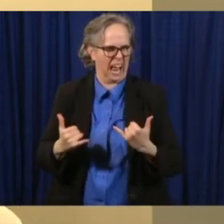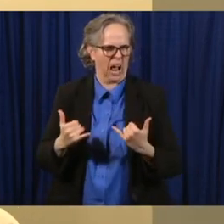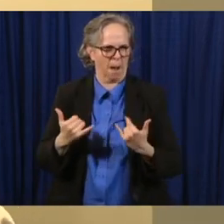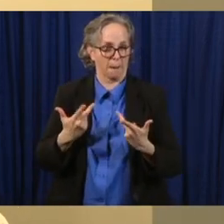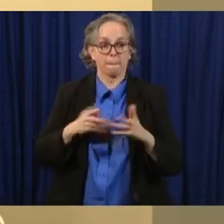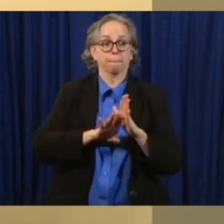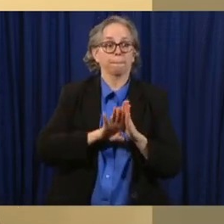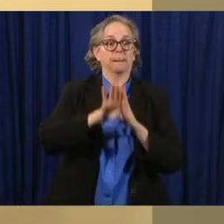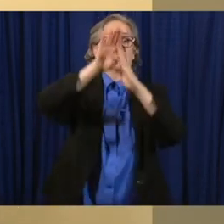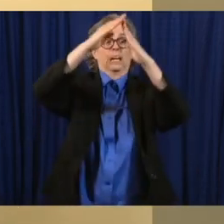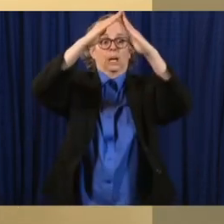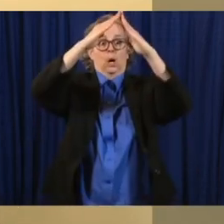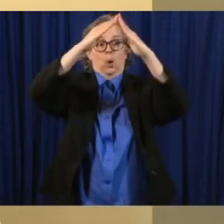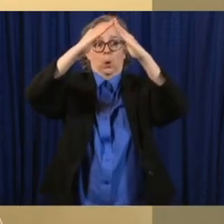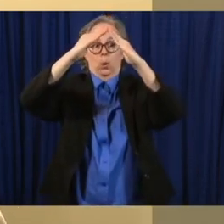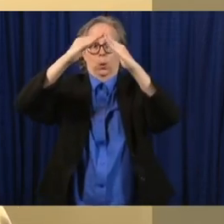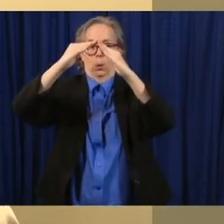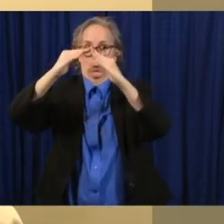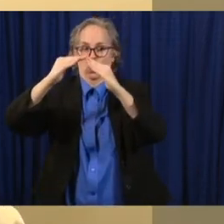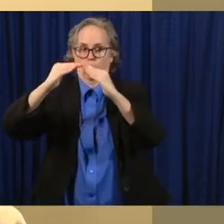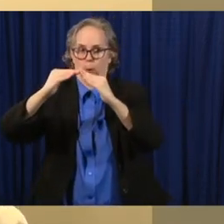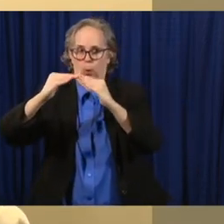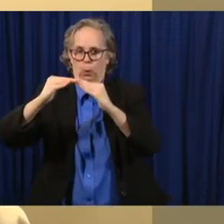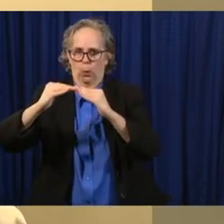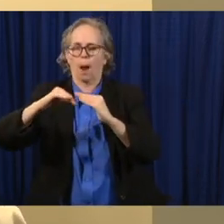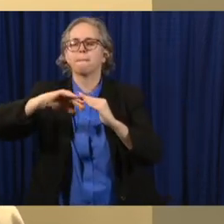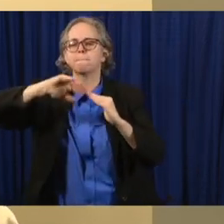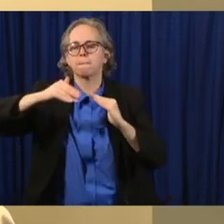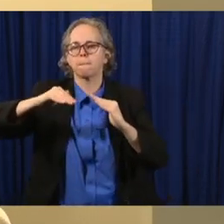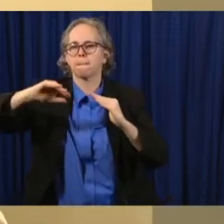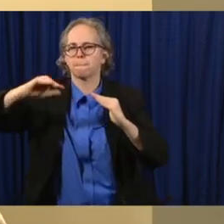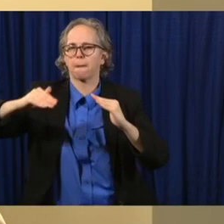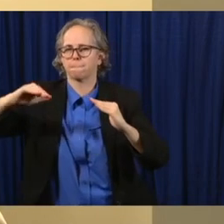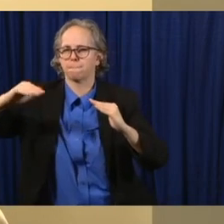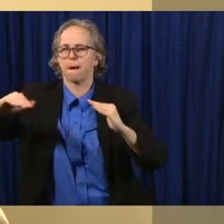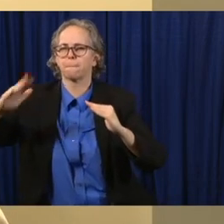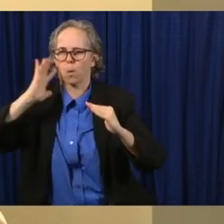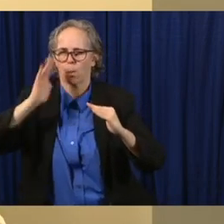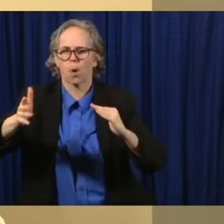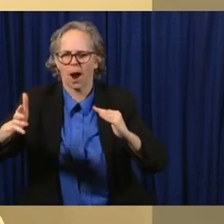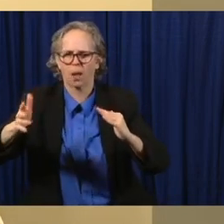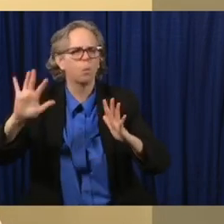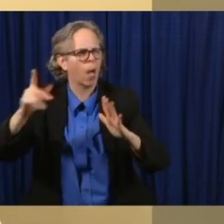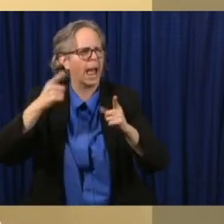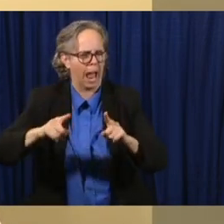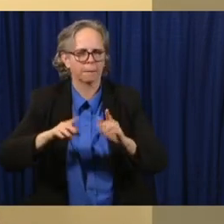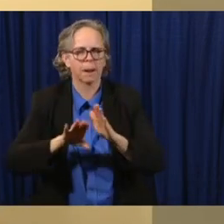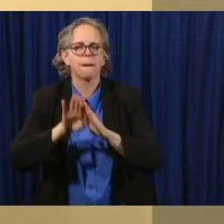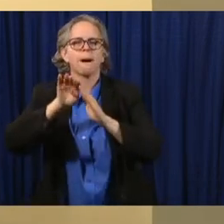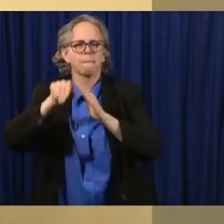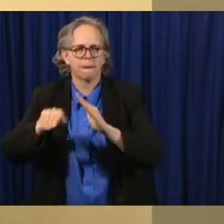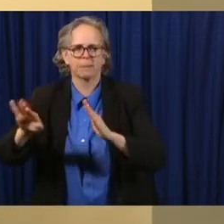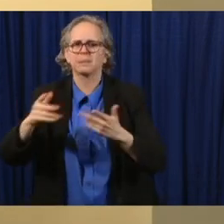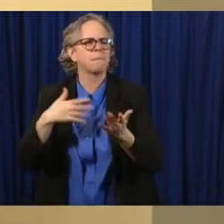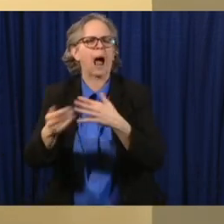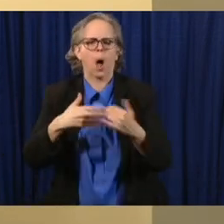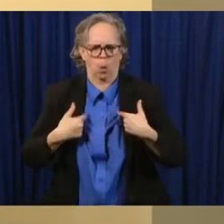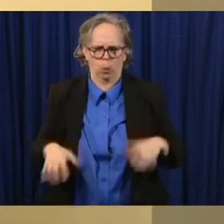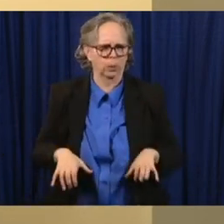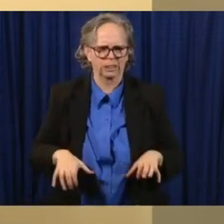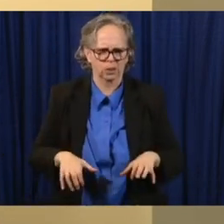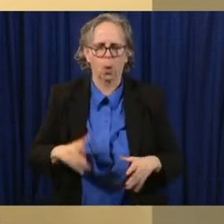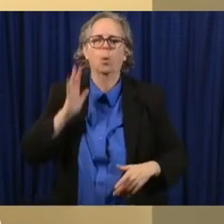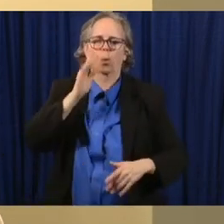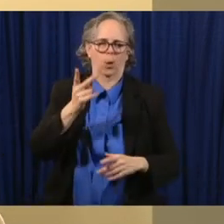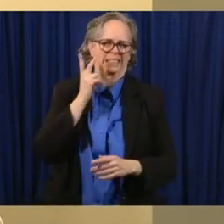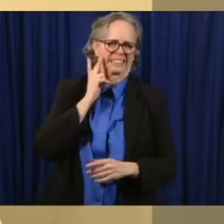going to have a series of bumps. And these bumps will happen They'll happen no matter what. If there's an outbreak in a